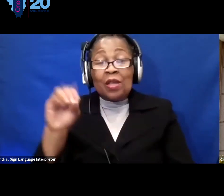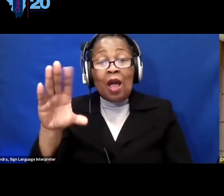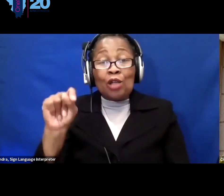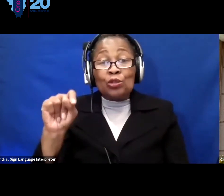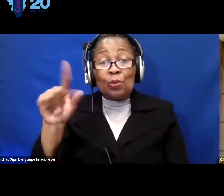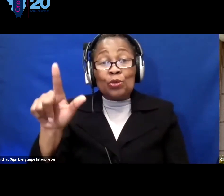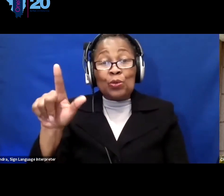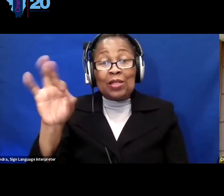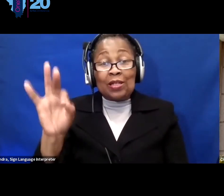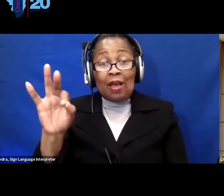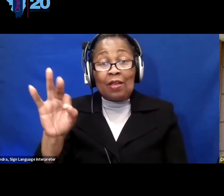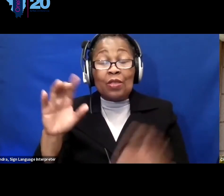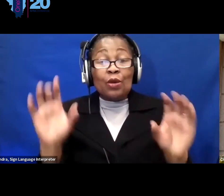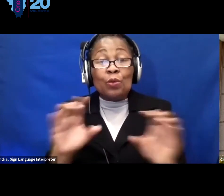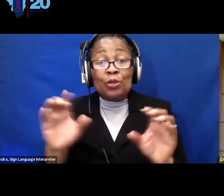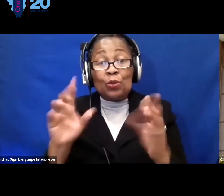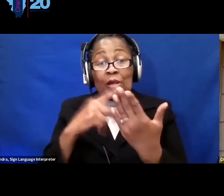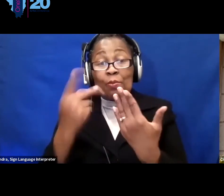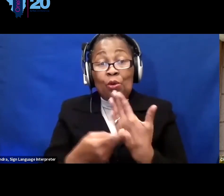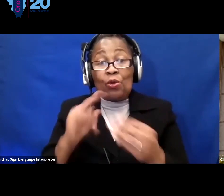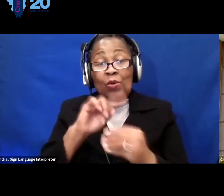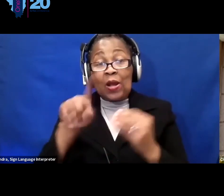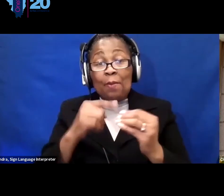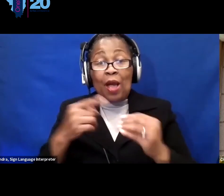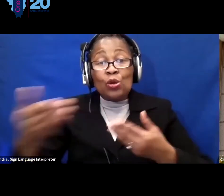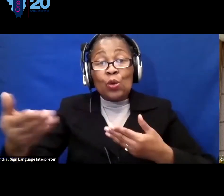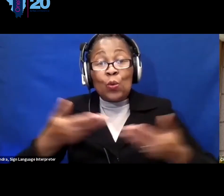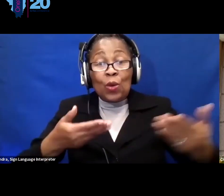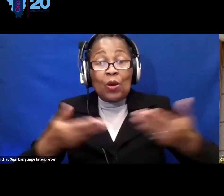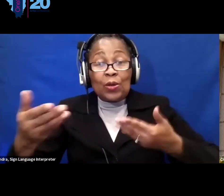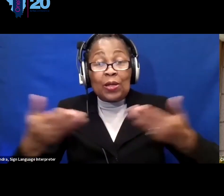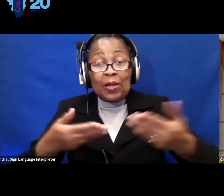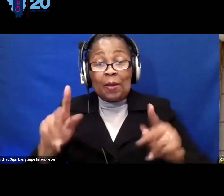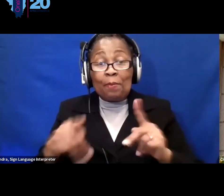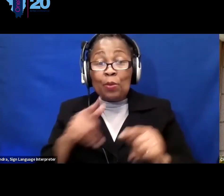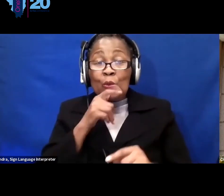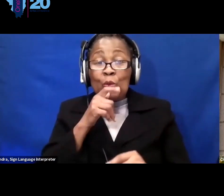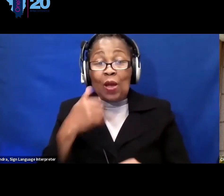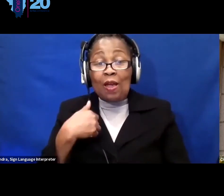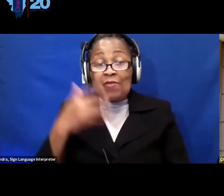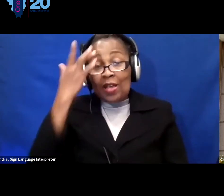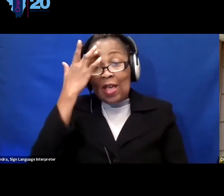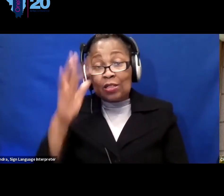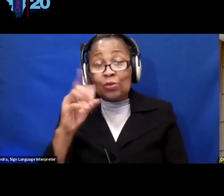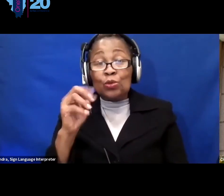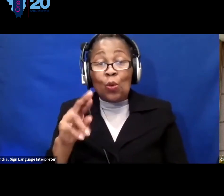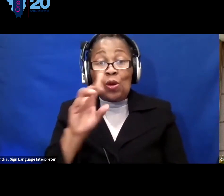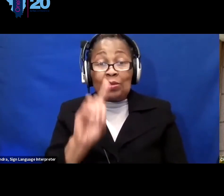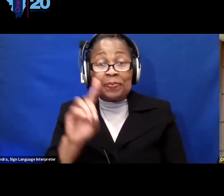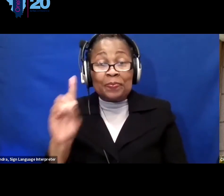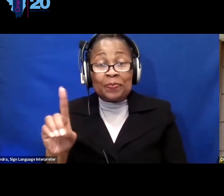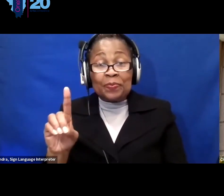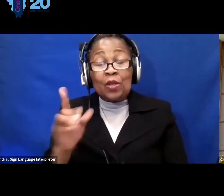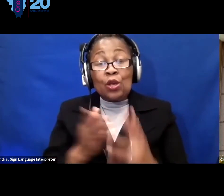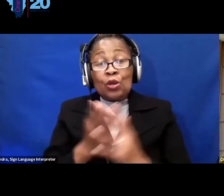29th, we'll be doing a program about welcoming individuals who have intellectual or developmental disabilities through